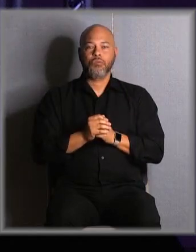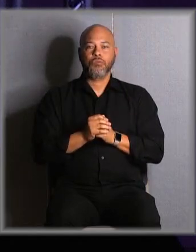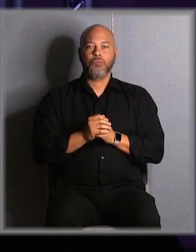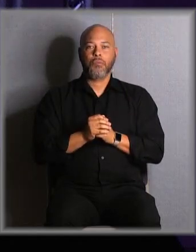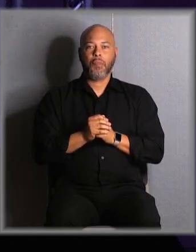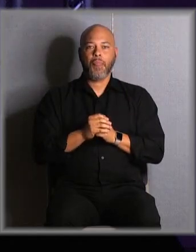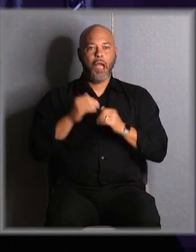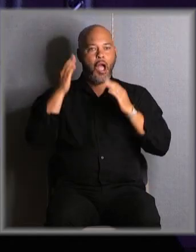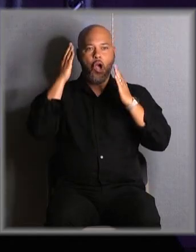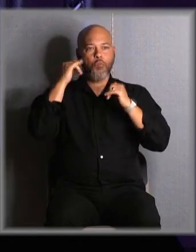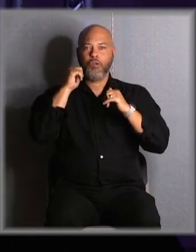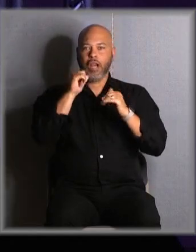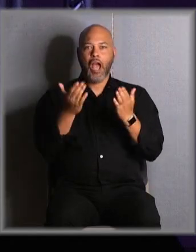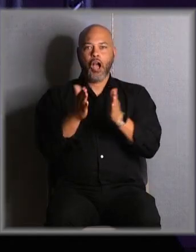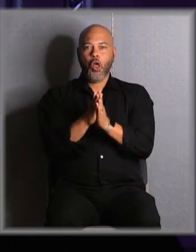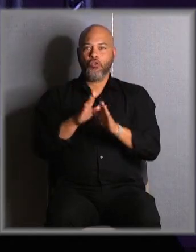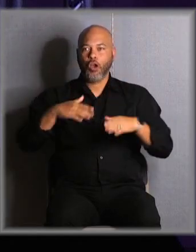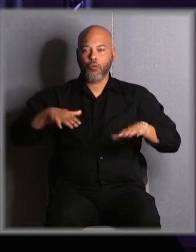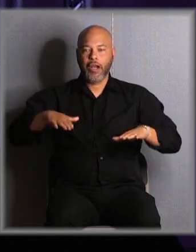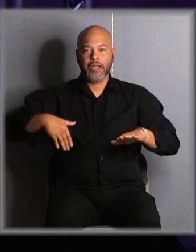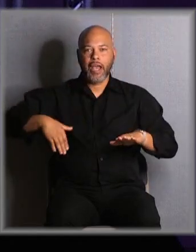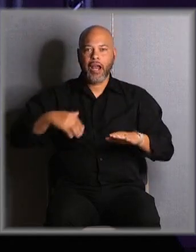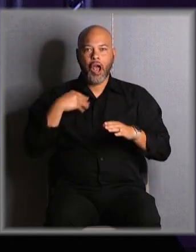I hope y'all didn't tear it out, did you?